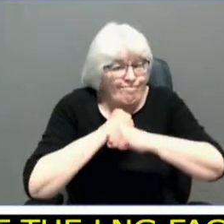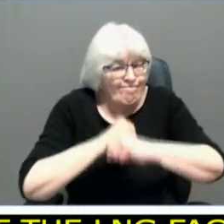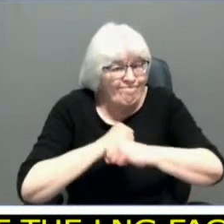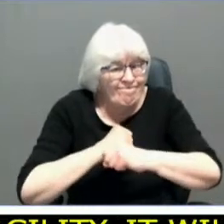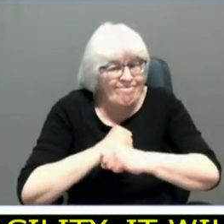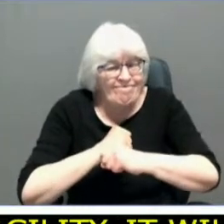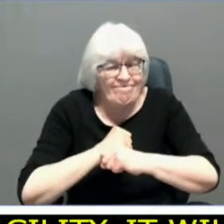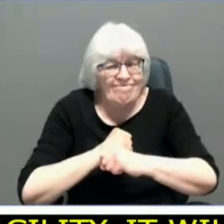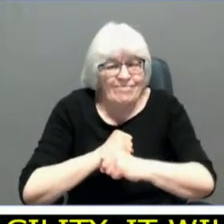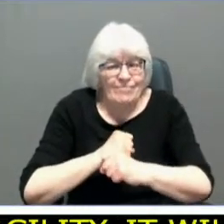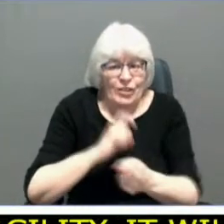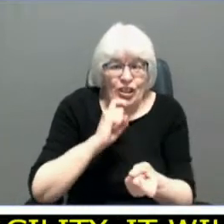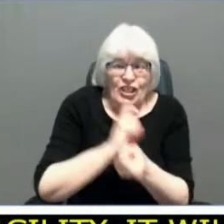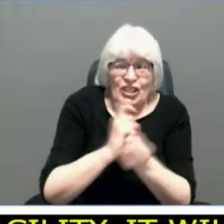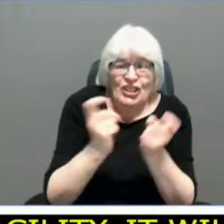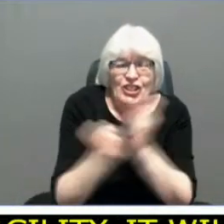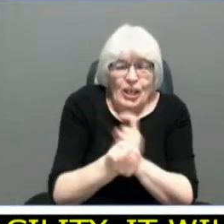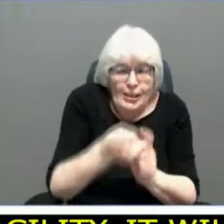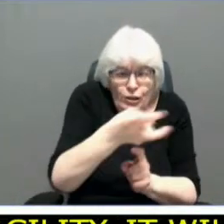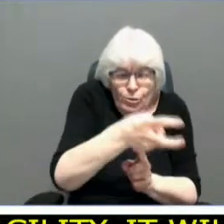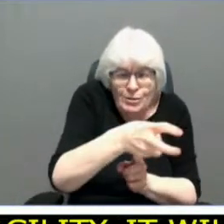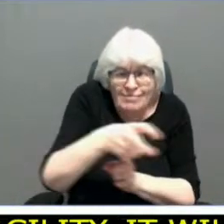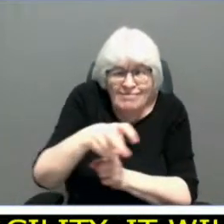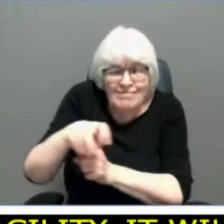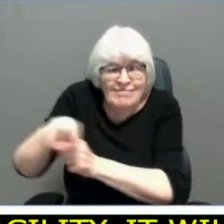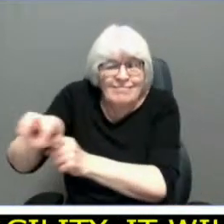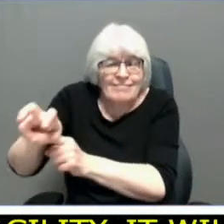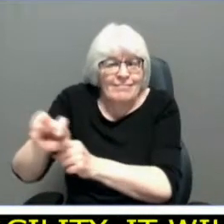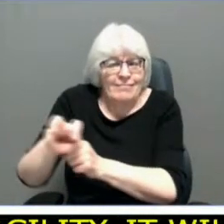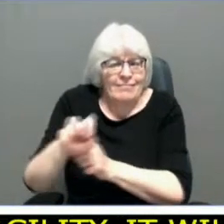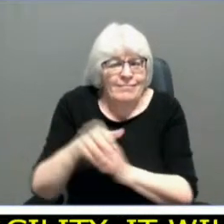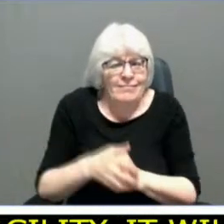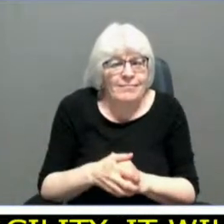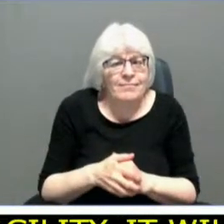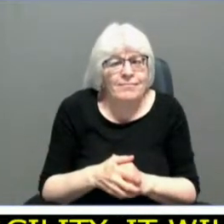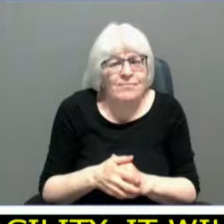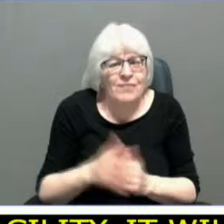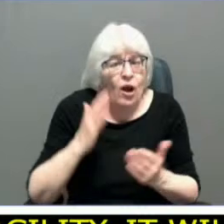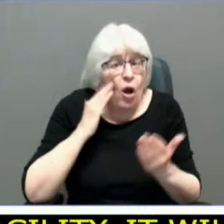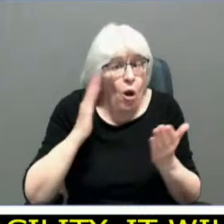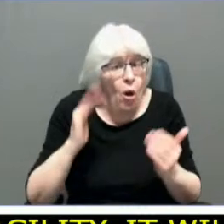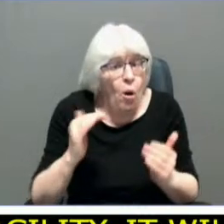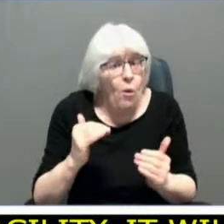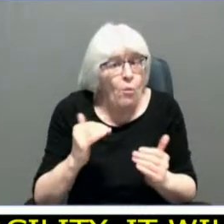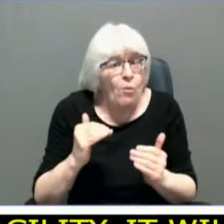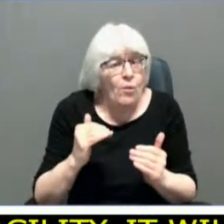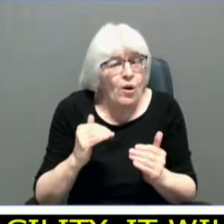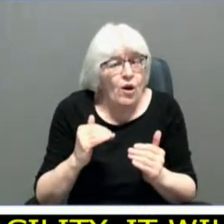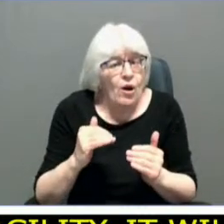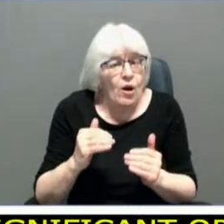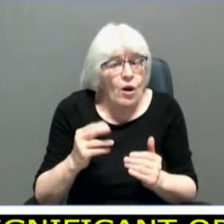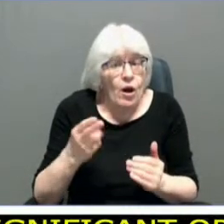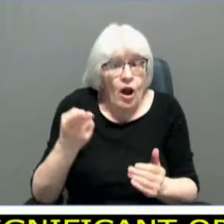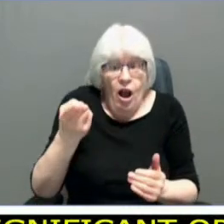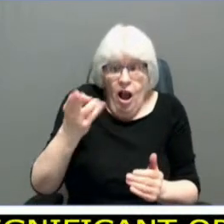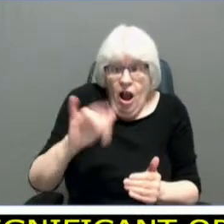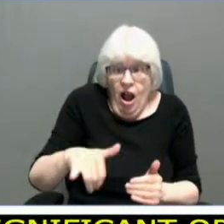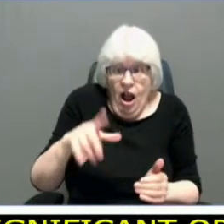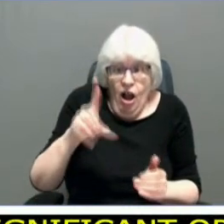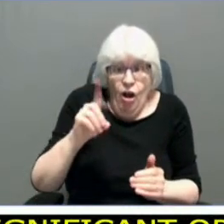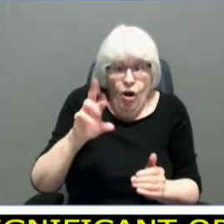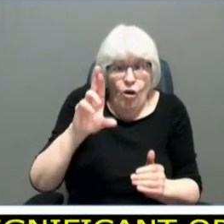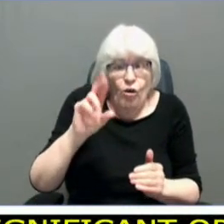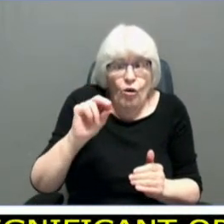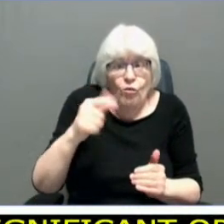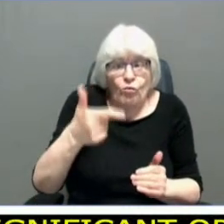what bodes well, we're all looking at potentially hydrogen, liquefied hydrogen down the road. A facility like that, can